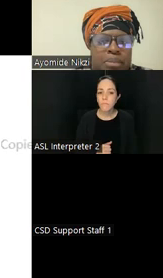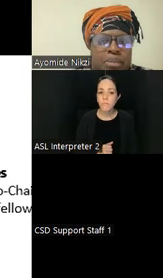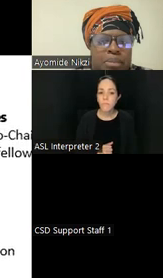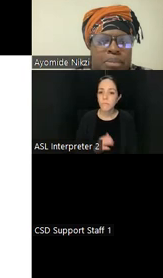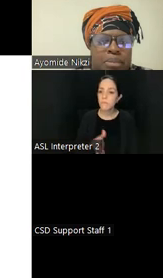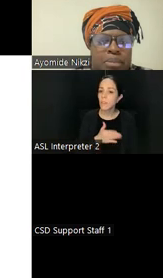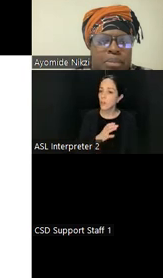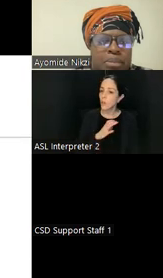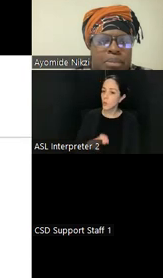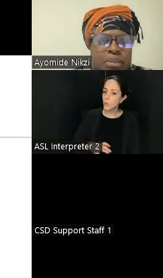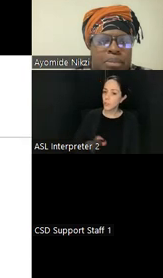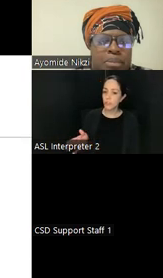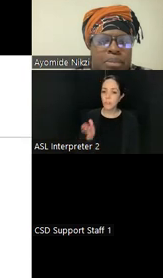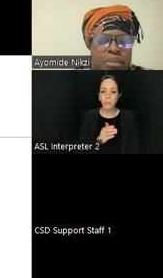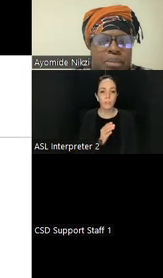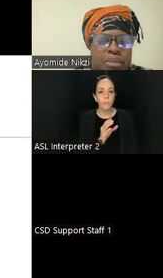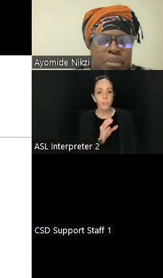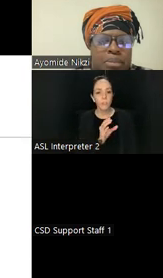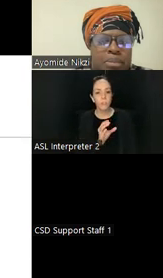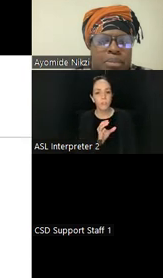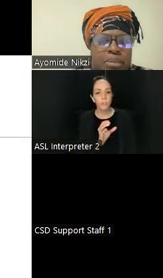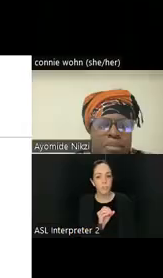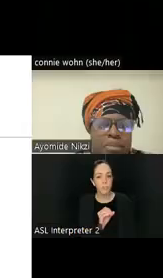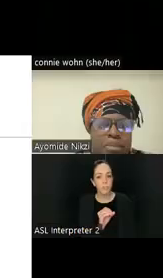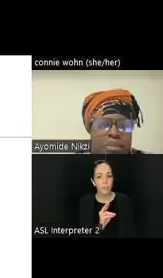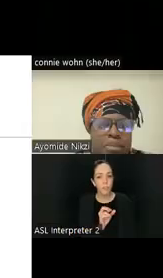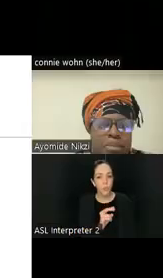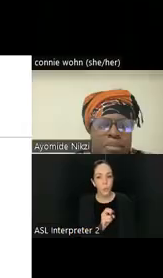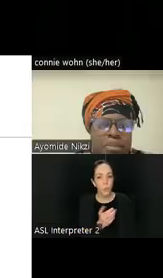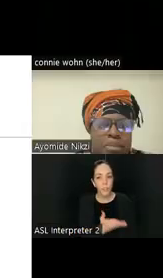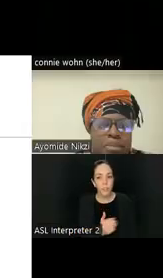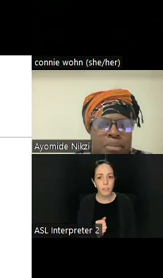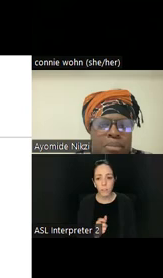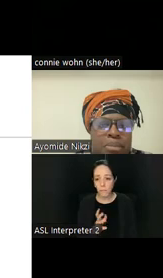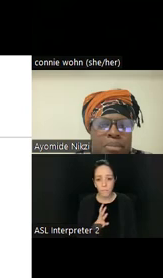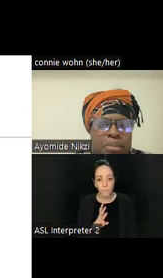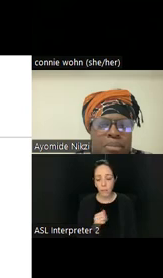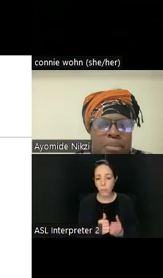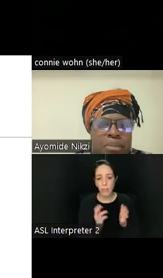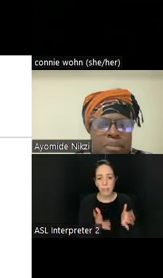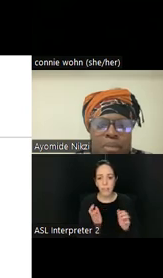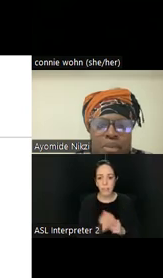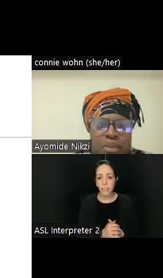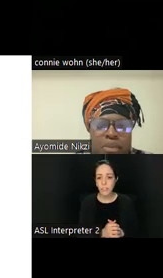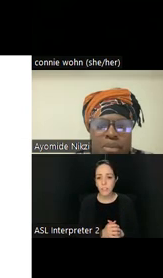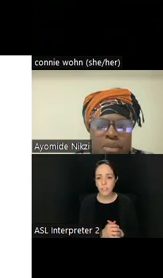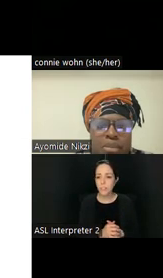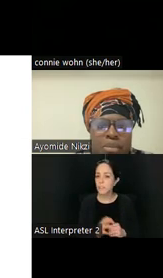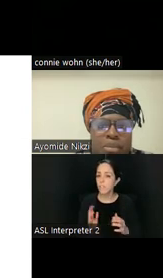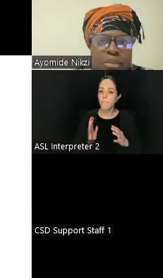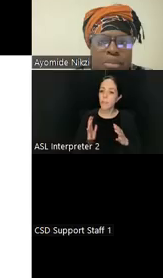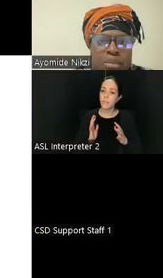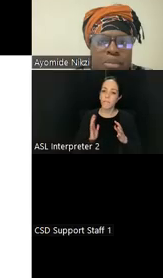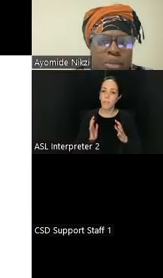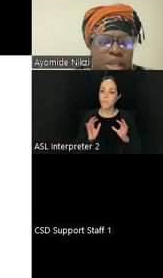and Connie, what do you guys think? Are you okay with just leaving the words that they are now and deal with it later? That's fine with me. It sounded like that